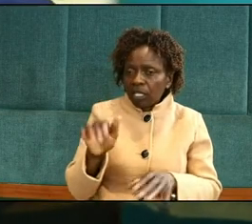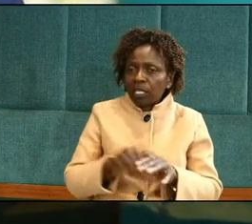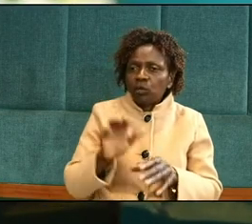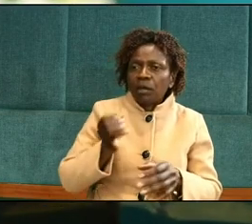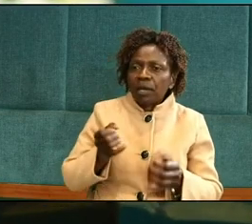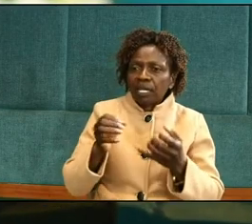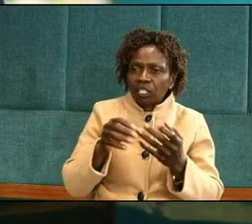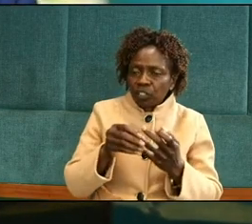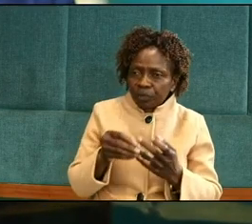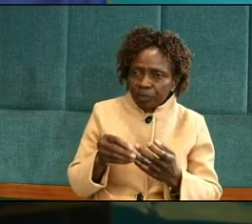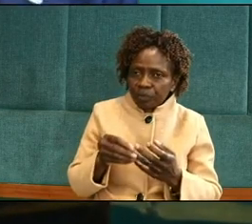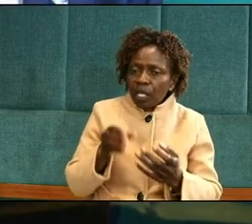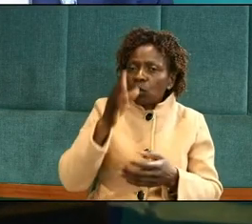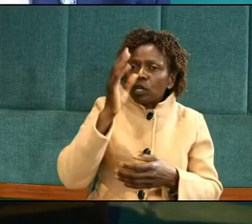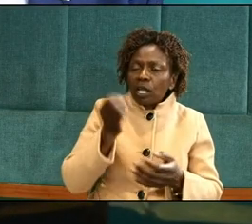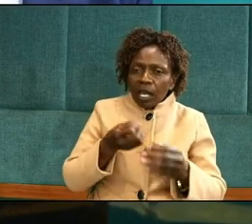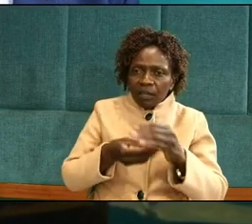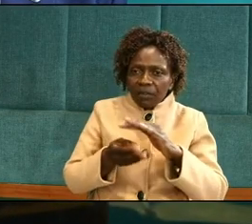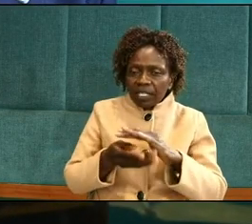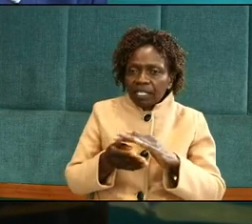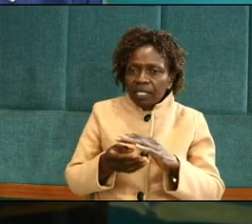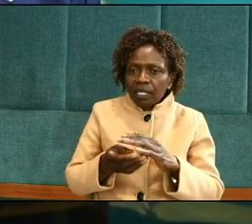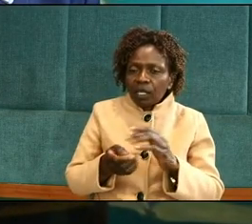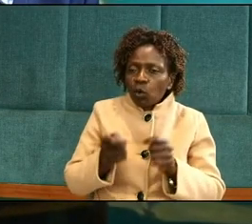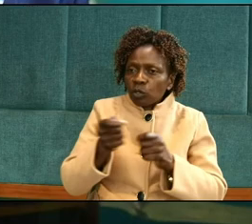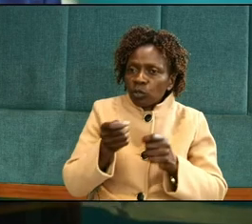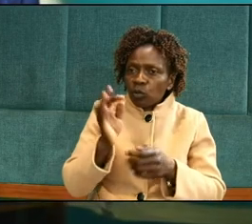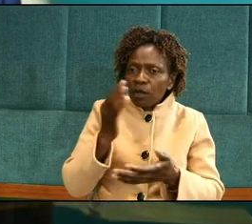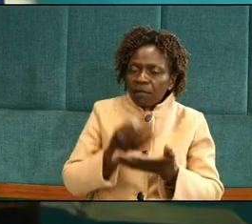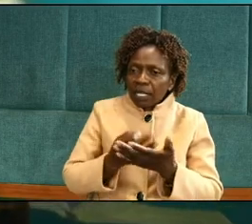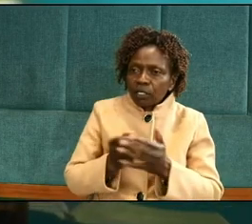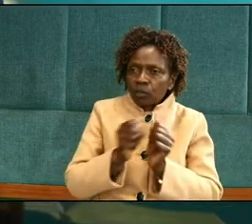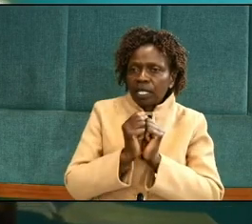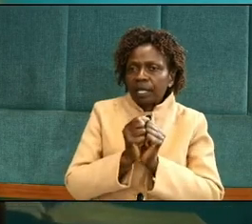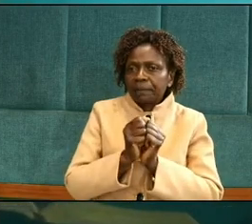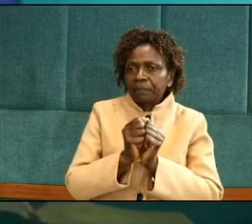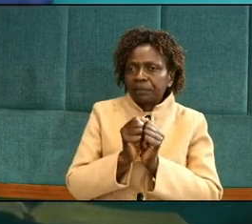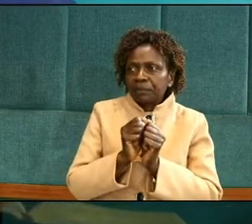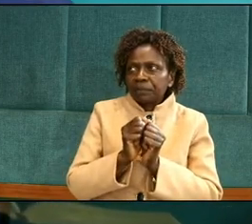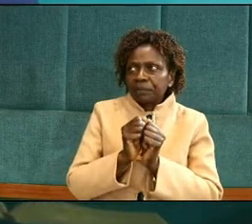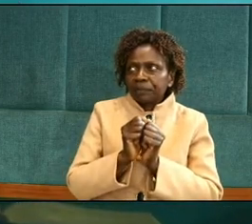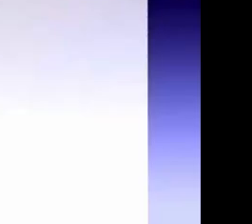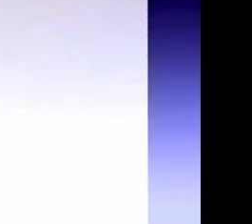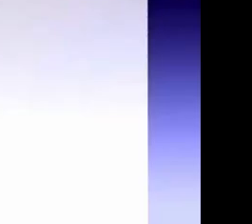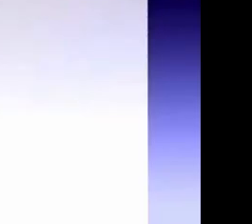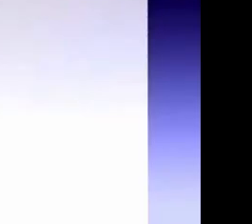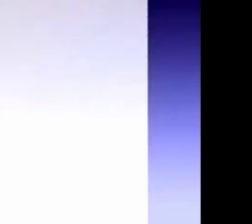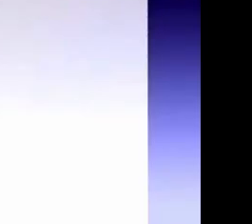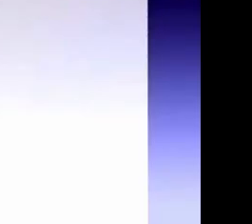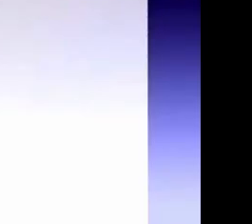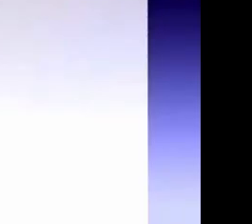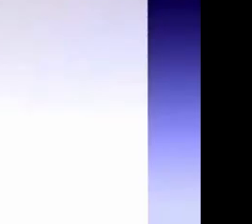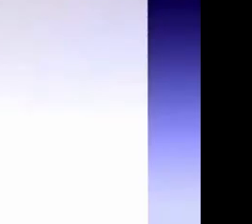Godly advice, handle your finances together. You see, one other